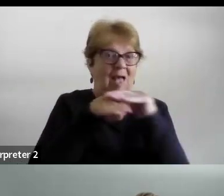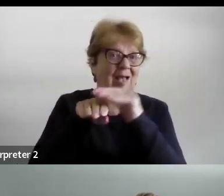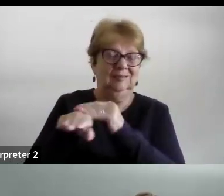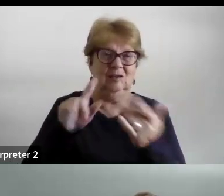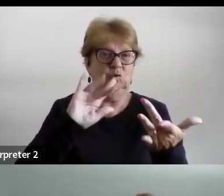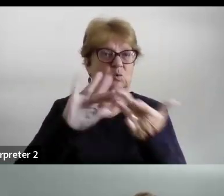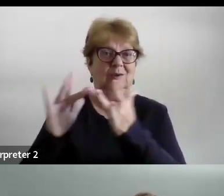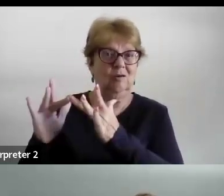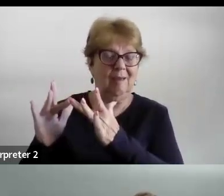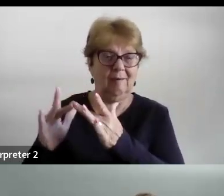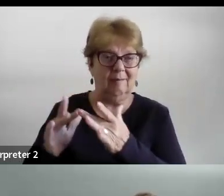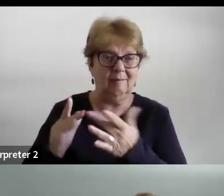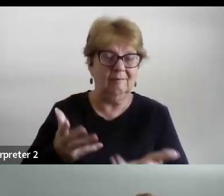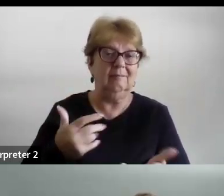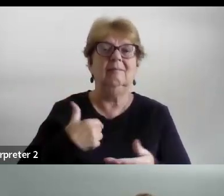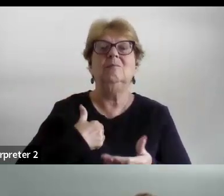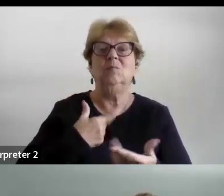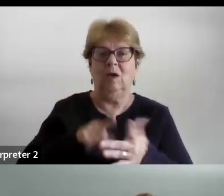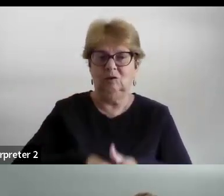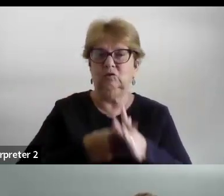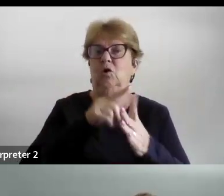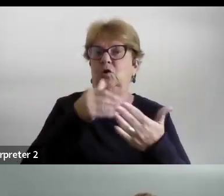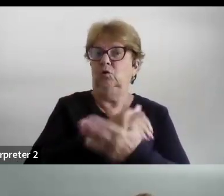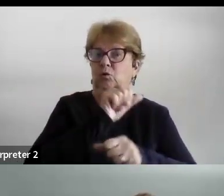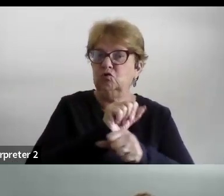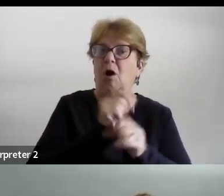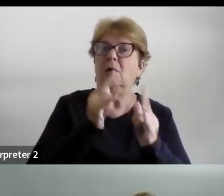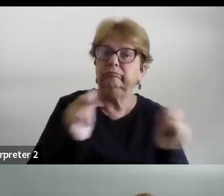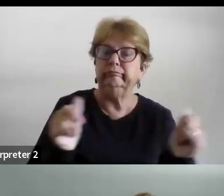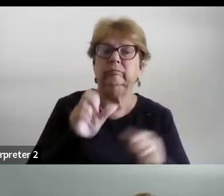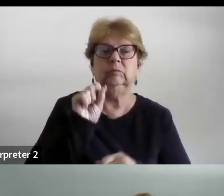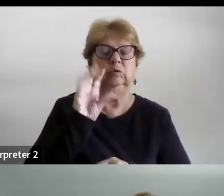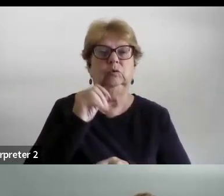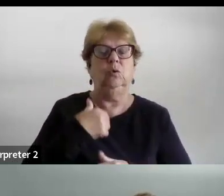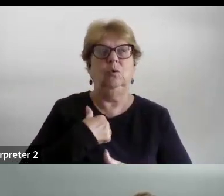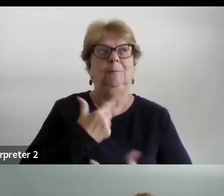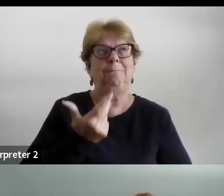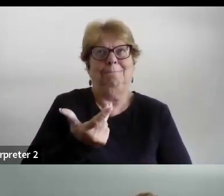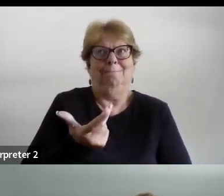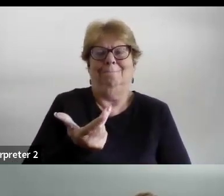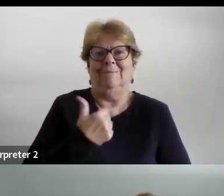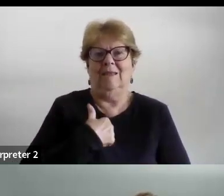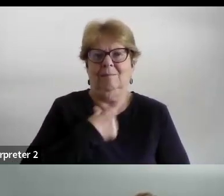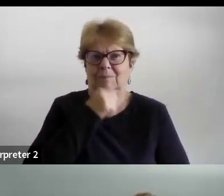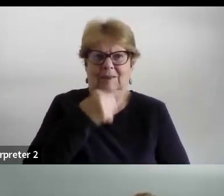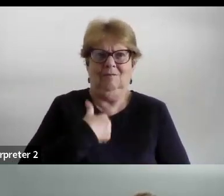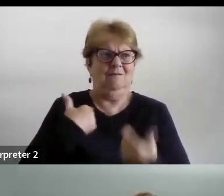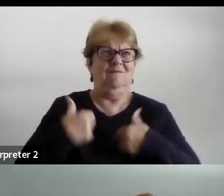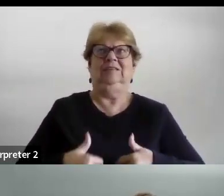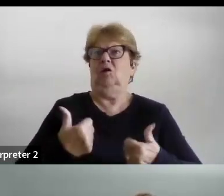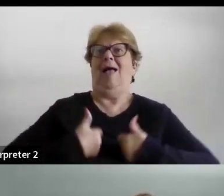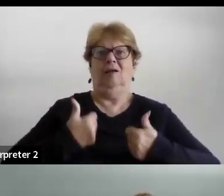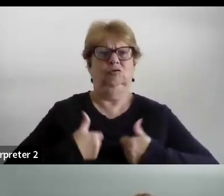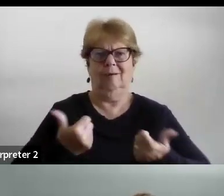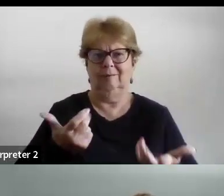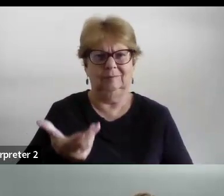internet, and I started a new job and stuff like that. So I didn't even have a physical address